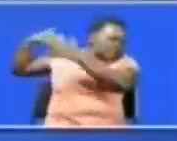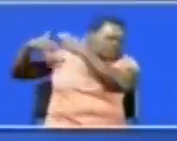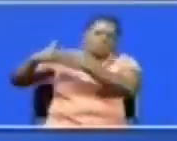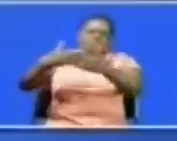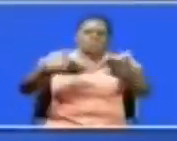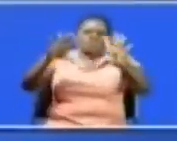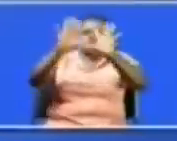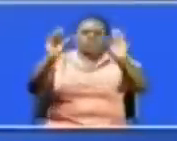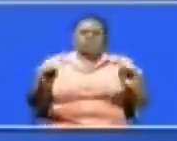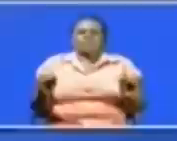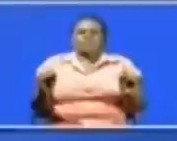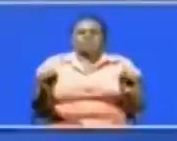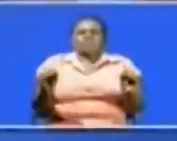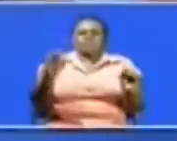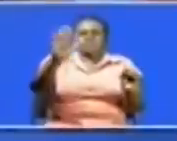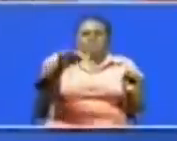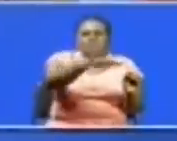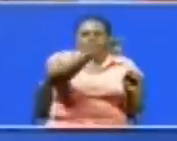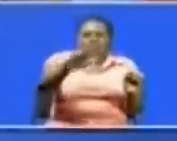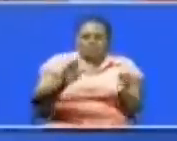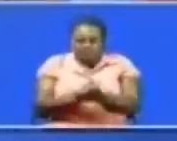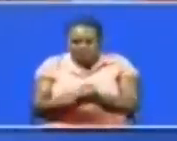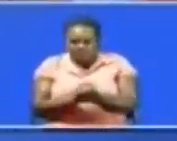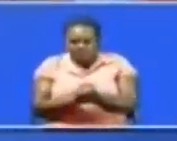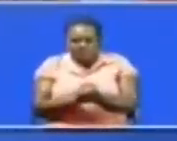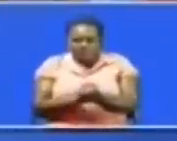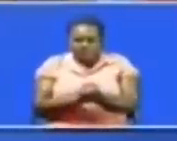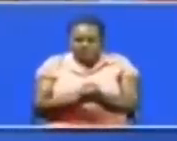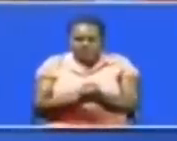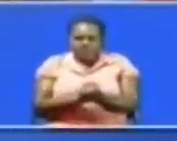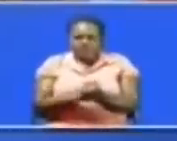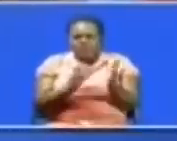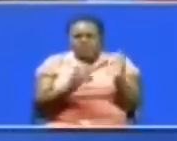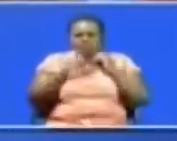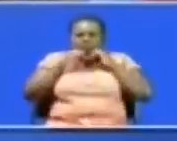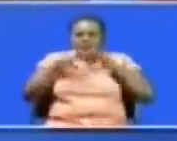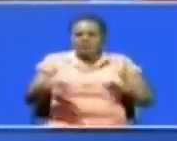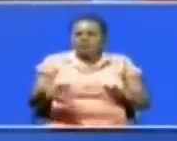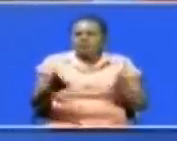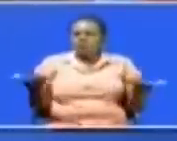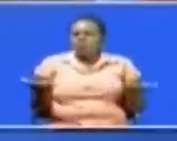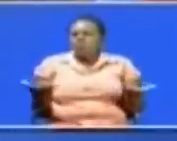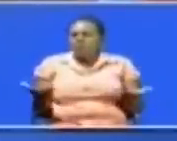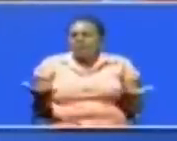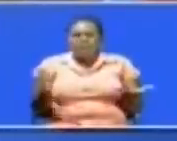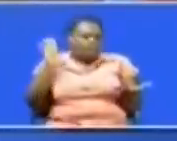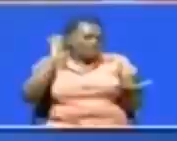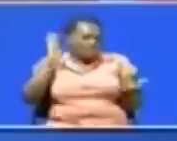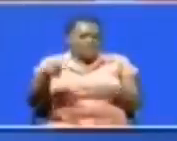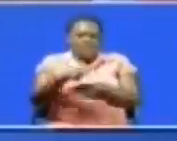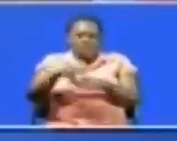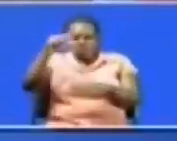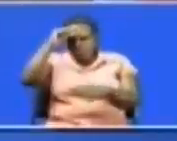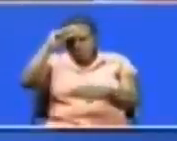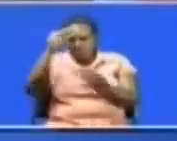came to the floor of the House. Yeah, but I want you both to reconcile for me the place of devolution in this conversation, because we're hearing a lot of national government,